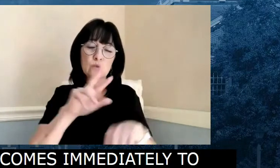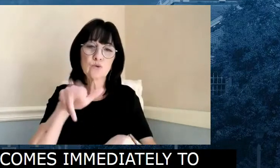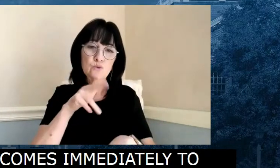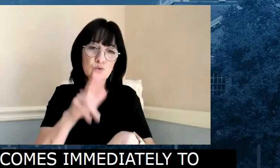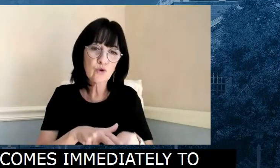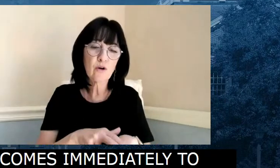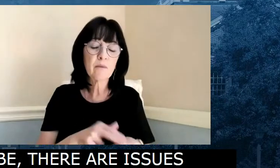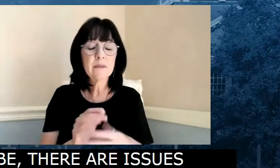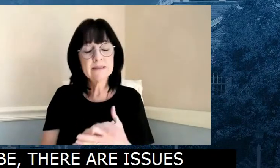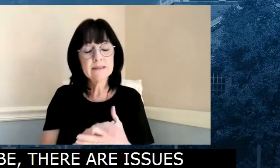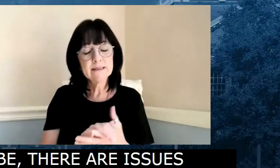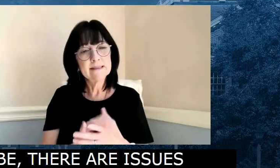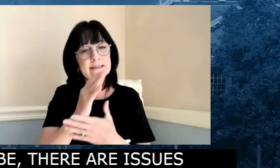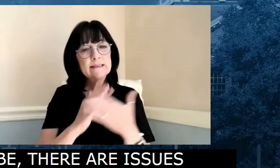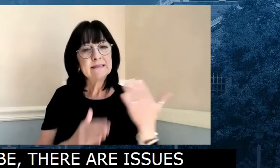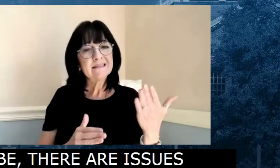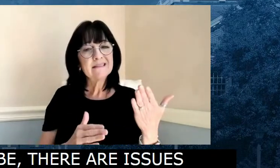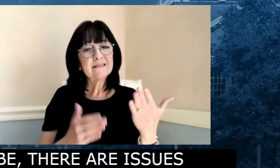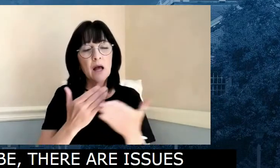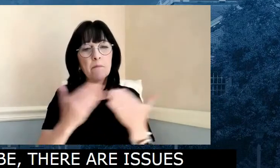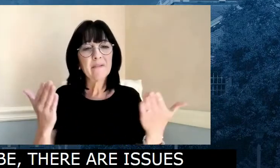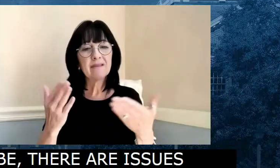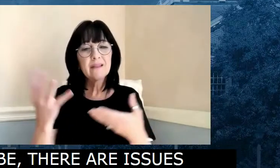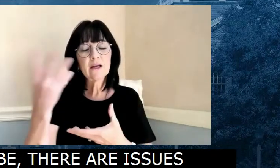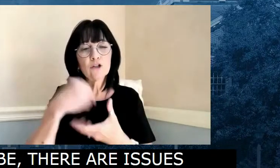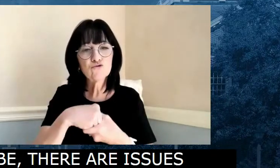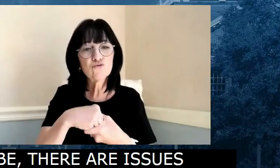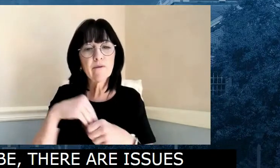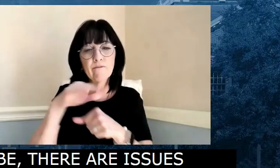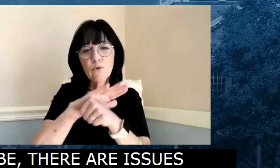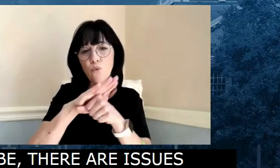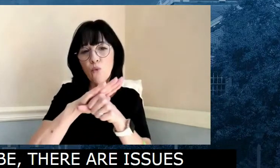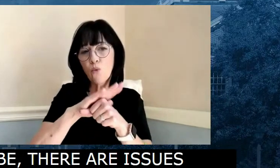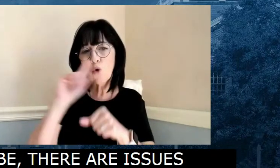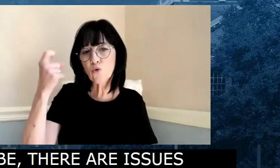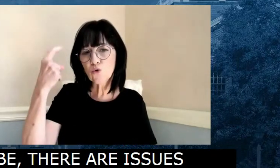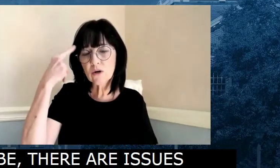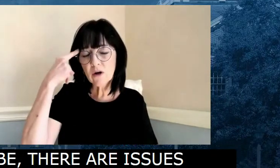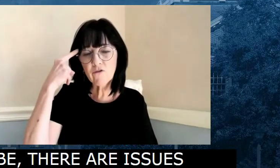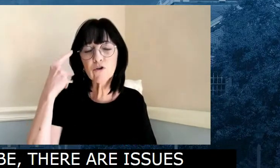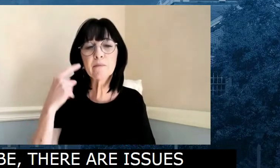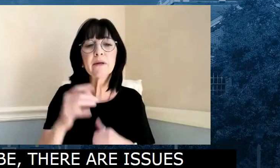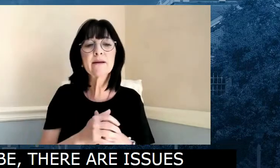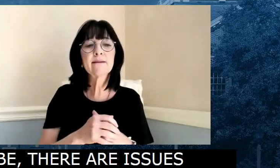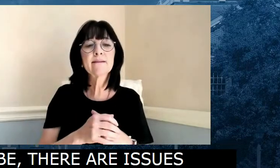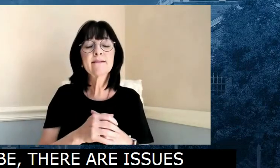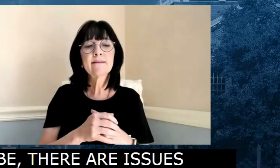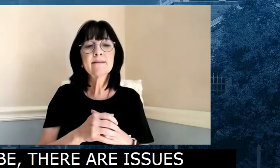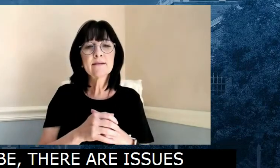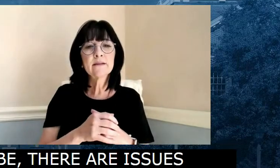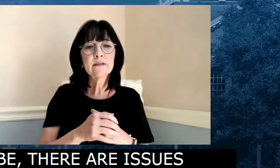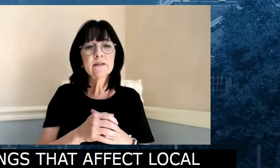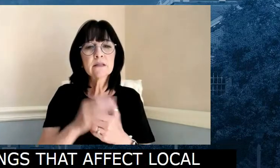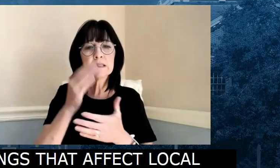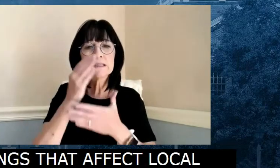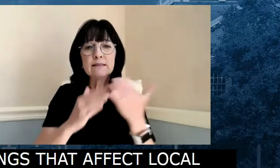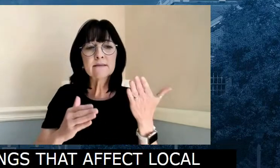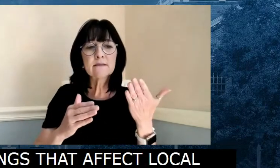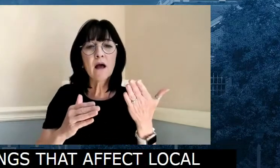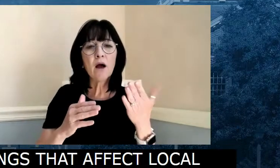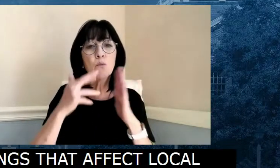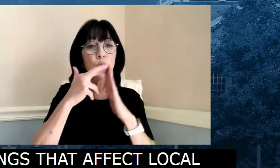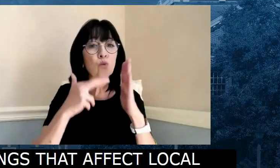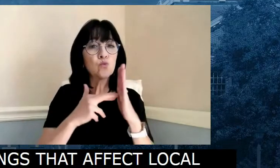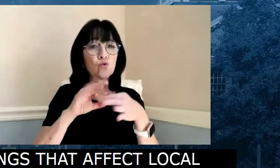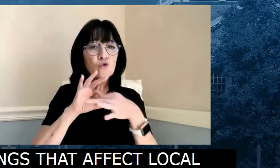eviction and all kinds of things that affect local governments and their ability to do business. They've adapted to that, and